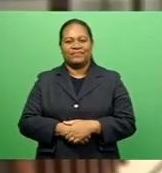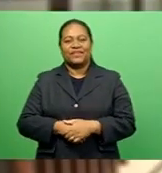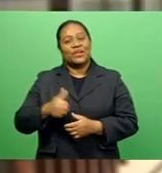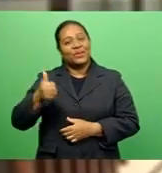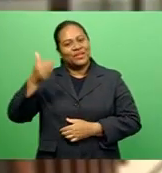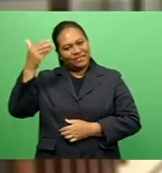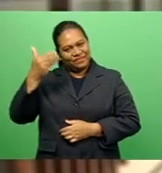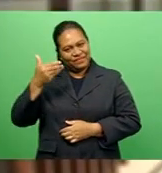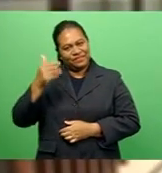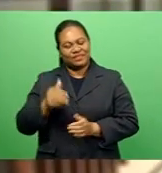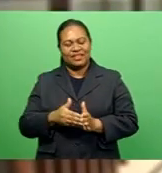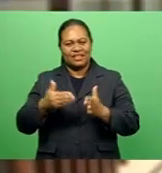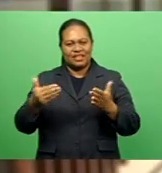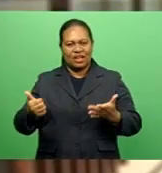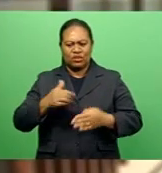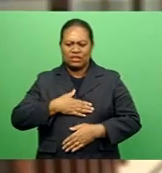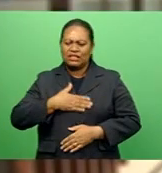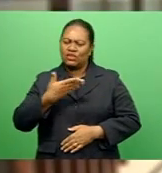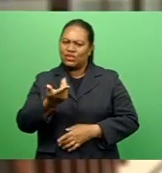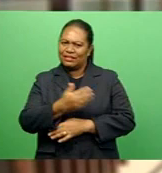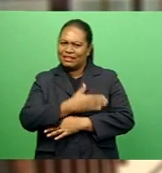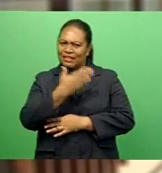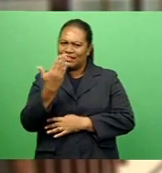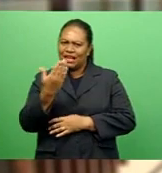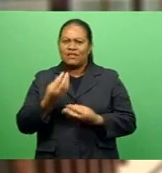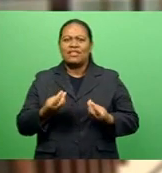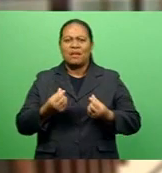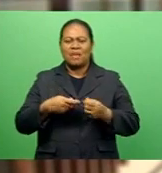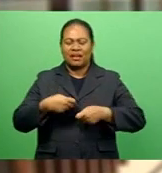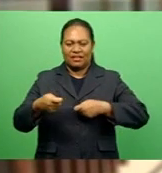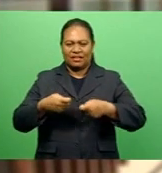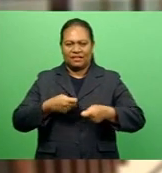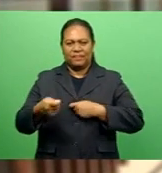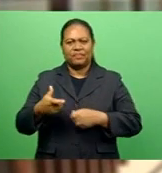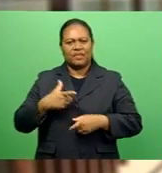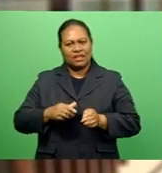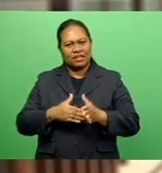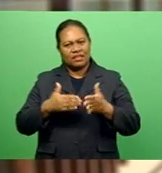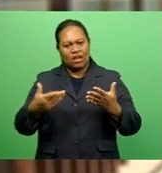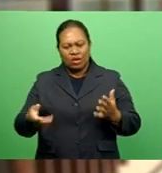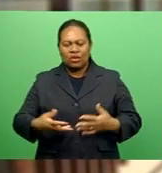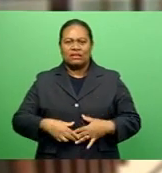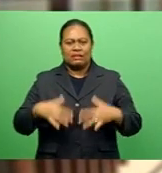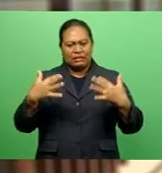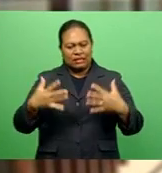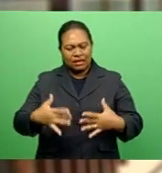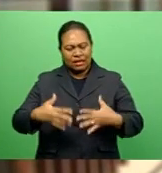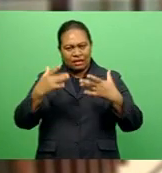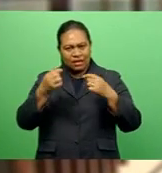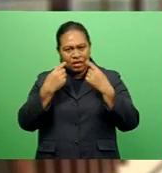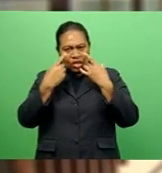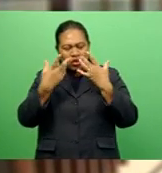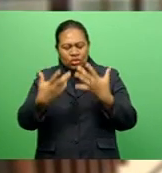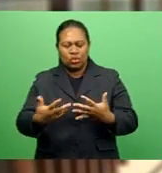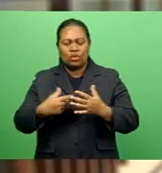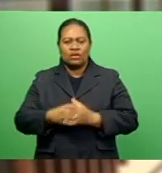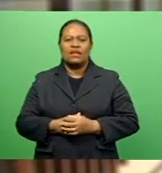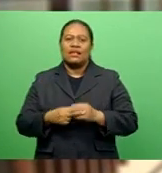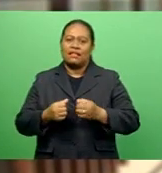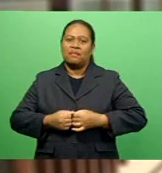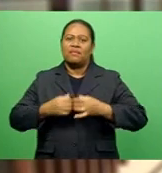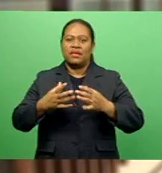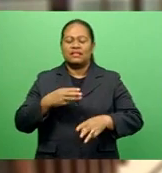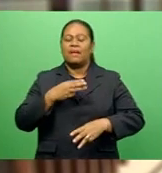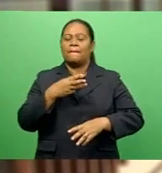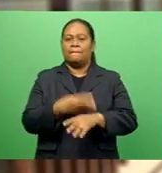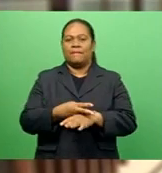evening. Been quite an interesting day in the currencies market today. Stats coming out of Australia showed the country posted its biggest monthly